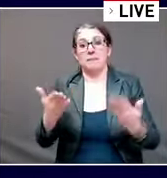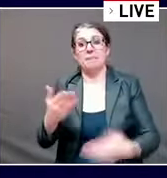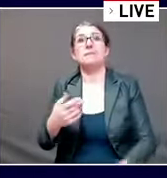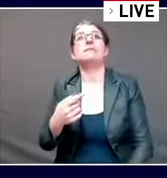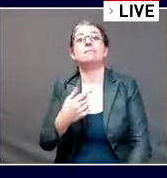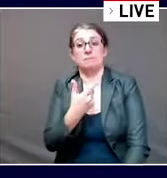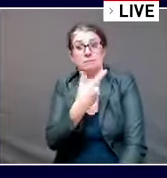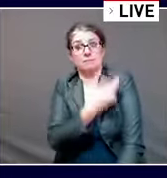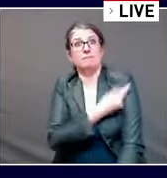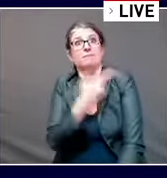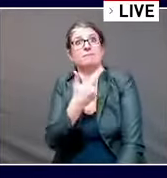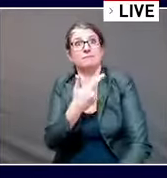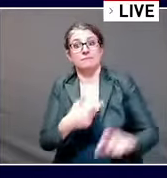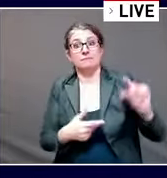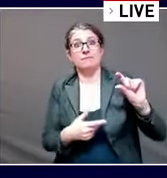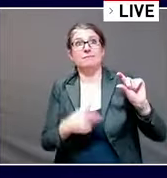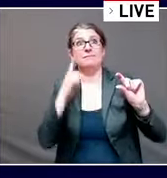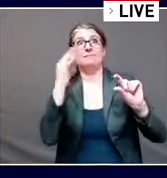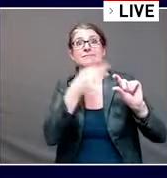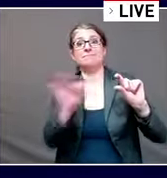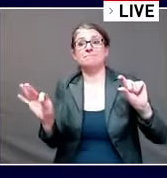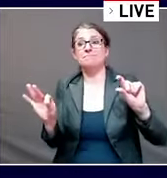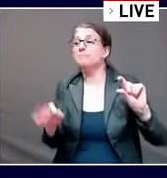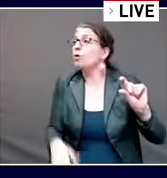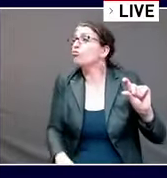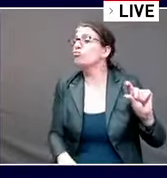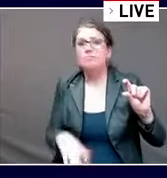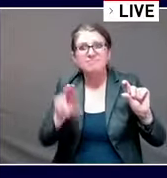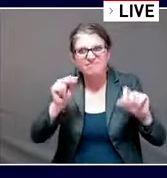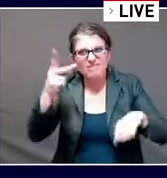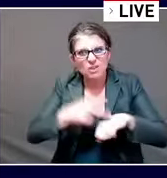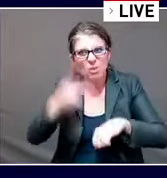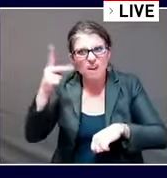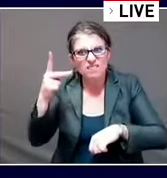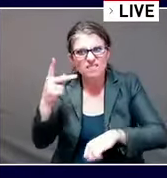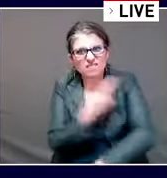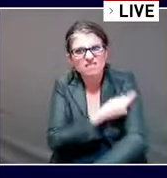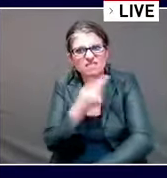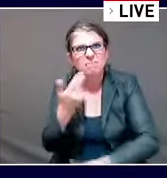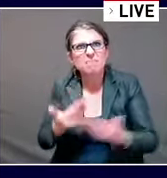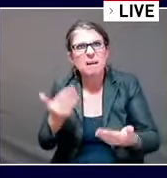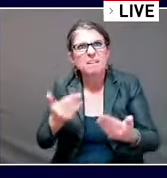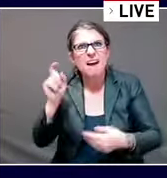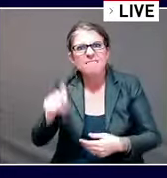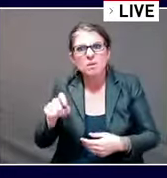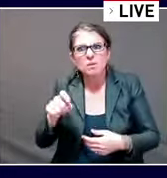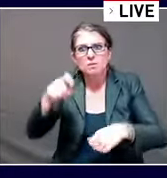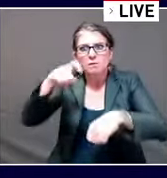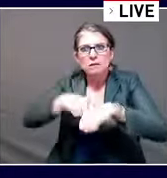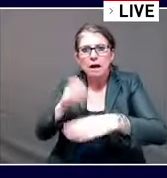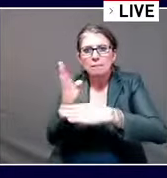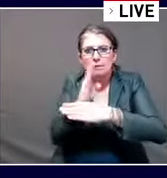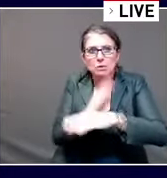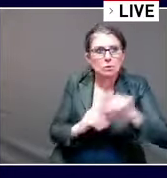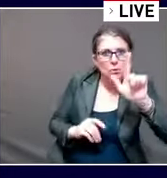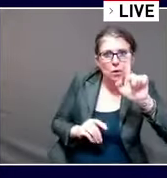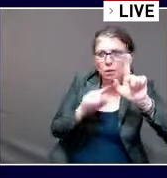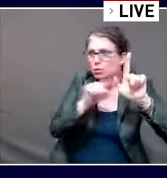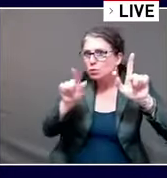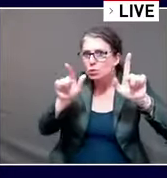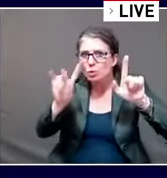can instill and engender confidence in the vaccine. We're still trying to figure out exactly what we will need in terms of exact